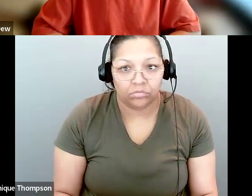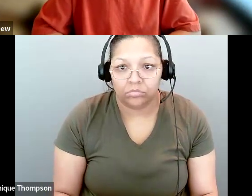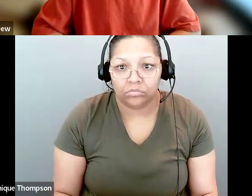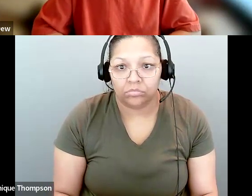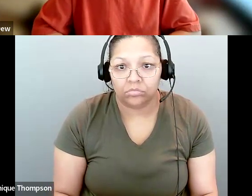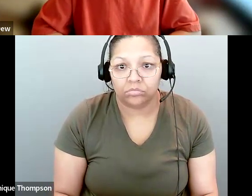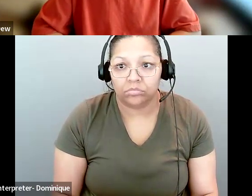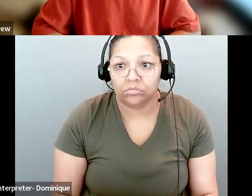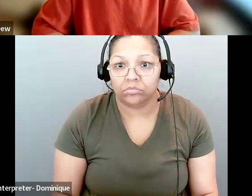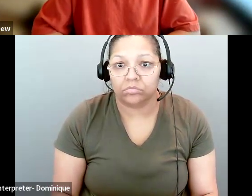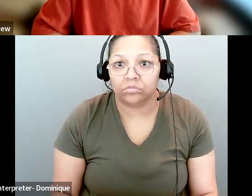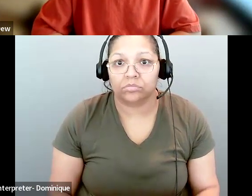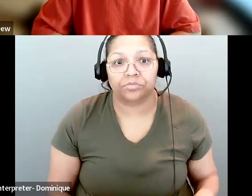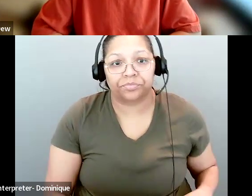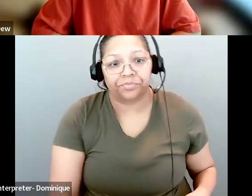You're out of here.